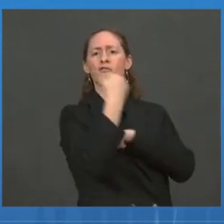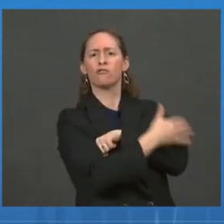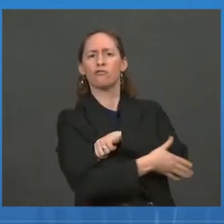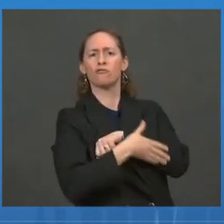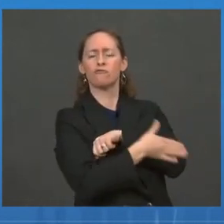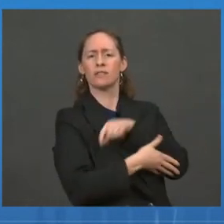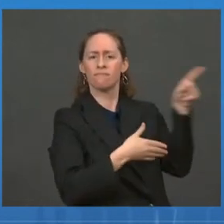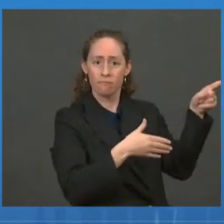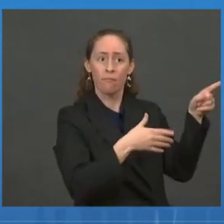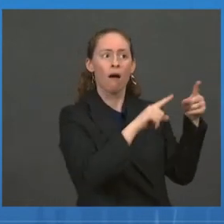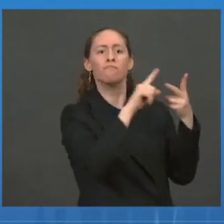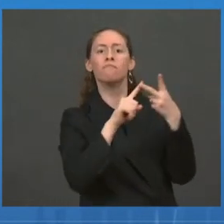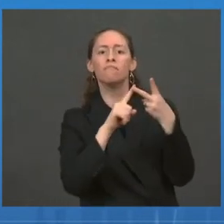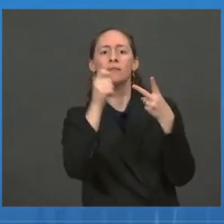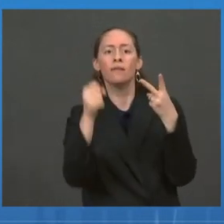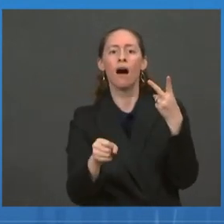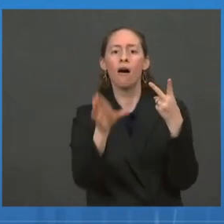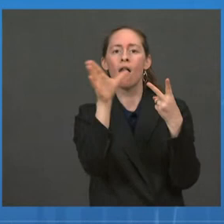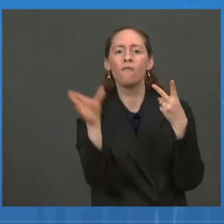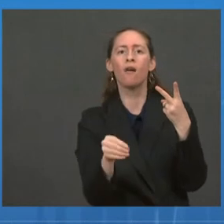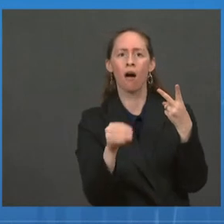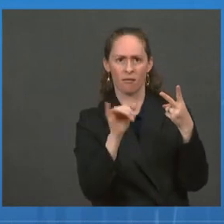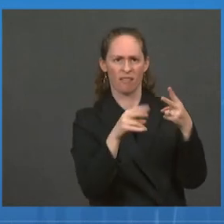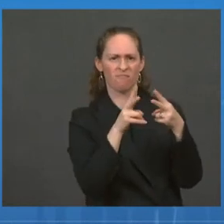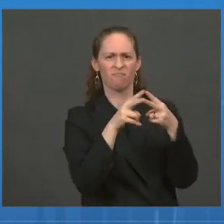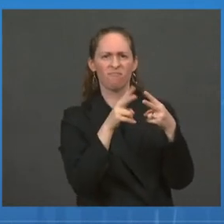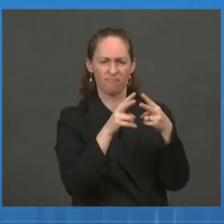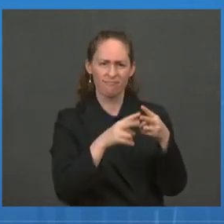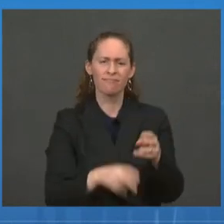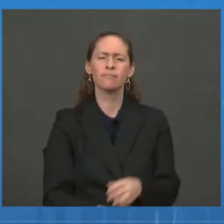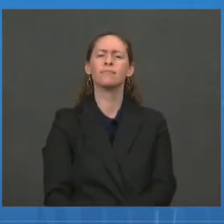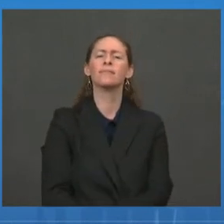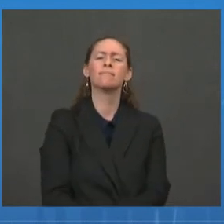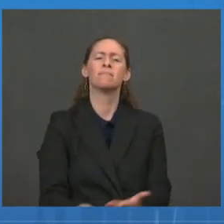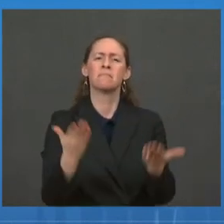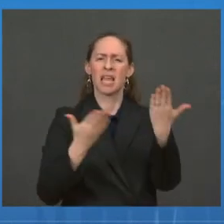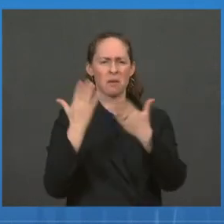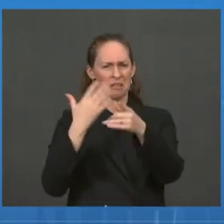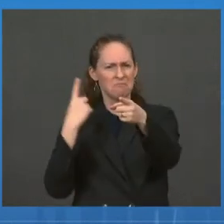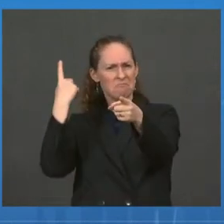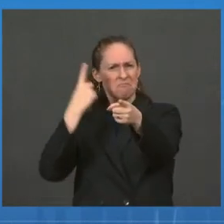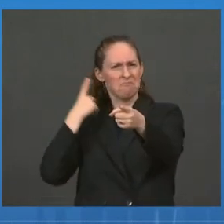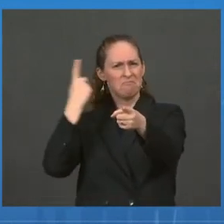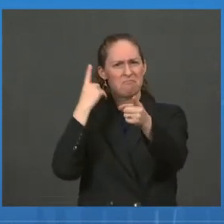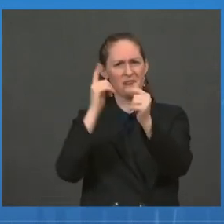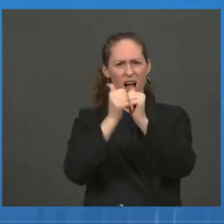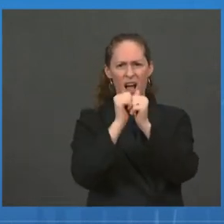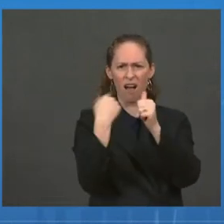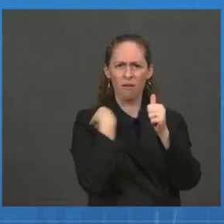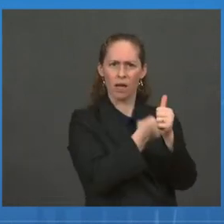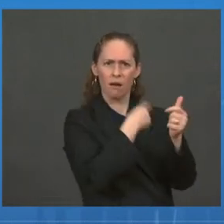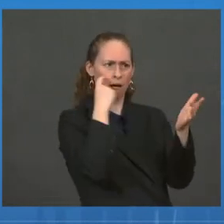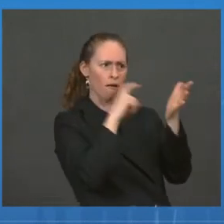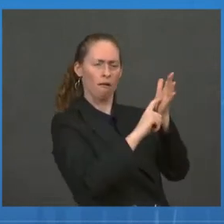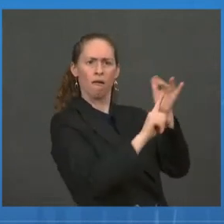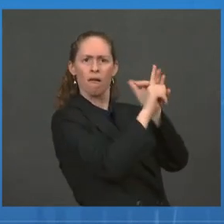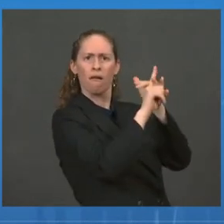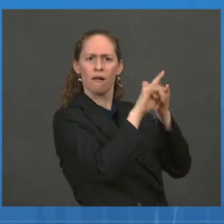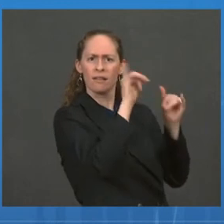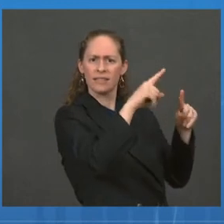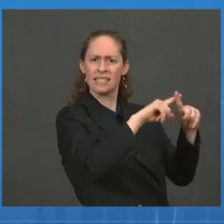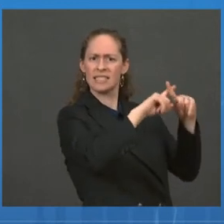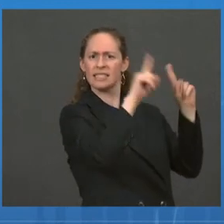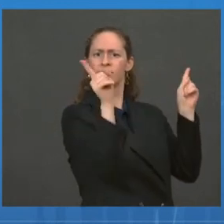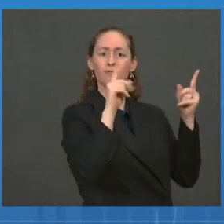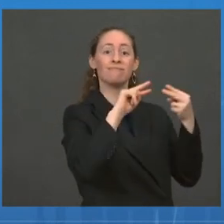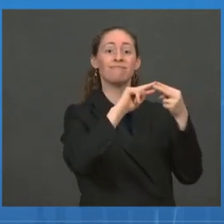mutations around 50 much larger than previous variants and some according to the molecular configuration were